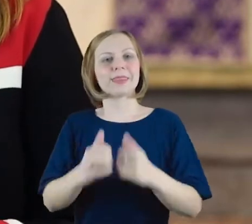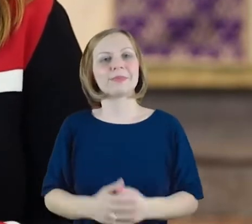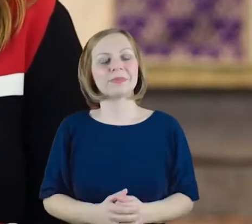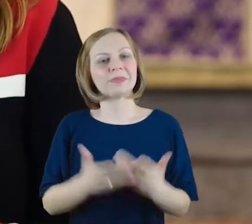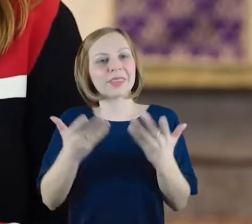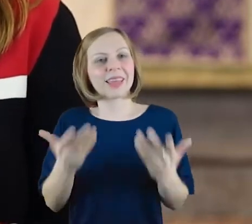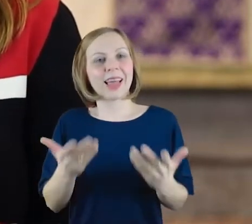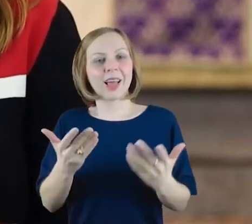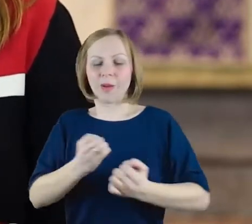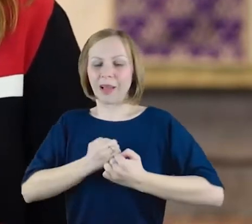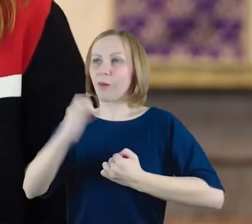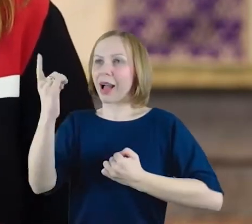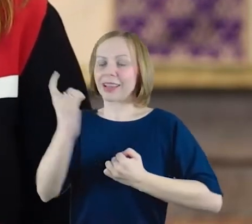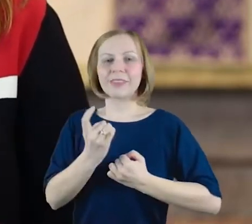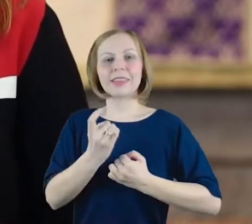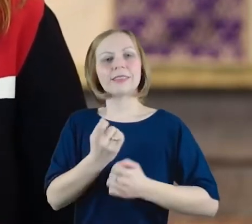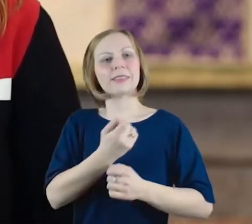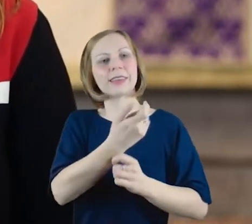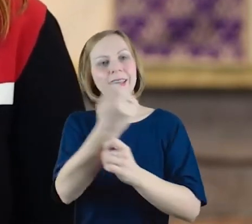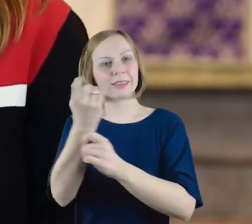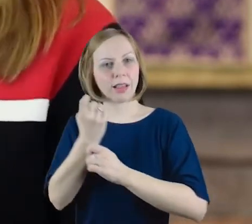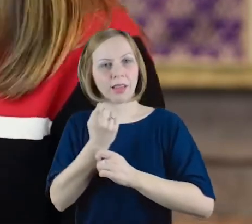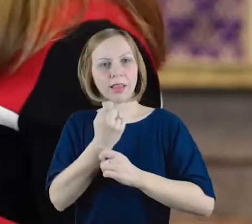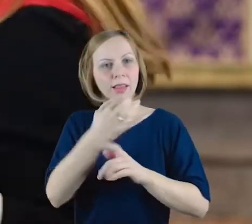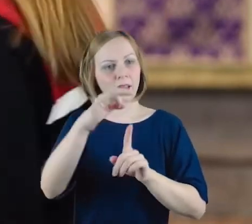It's time now to light our Advent candle.